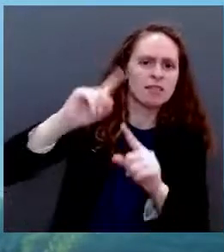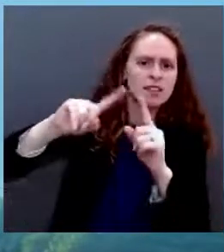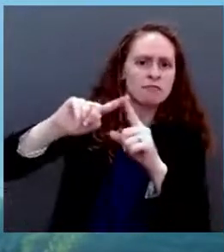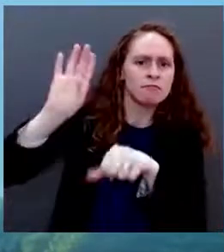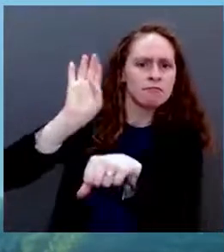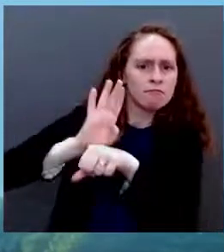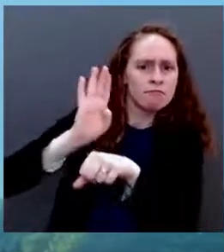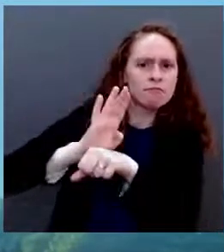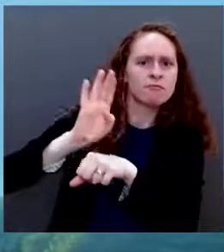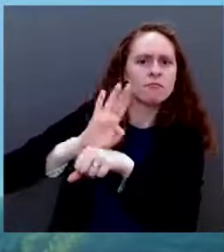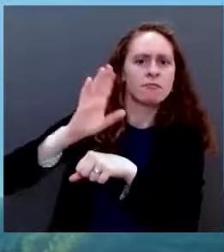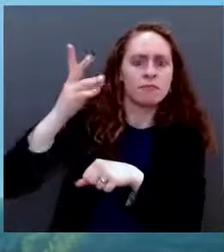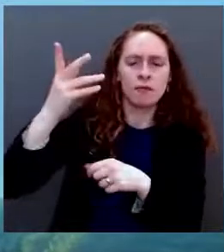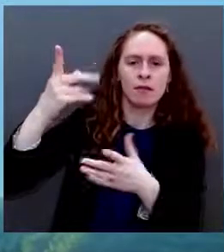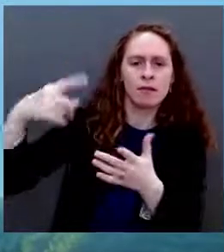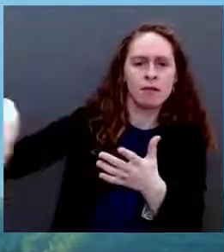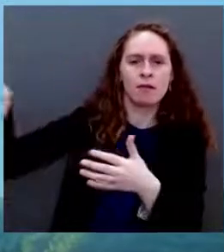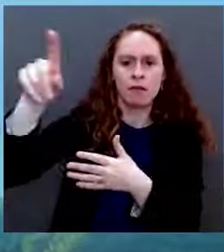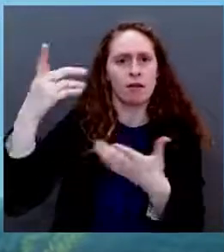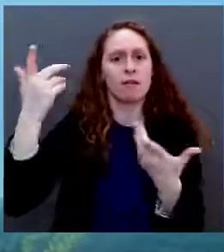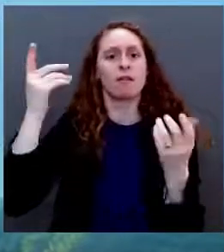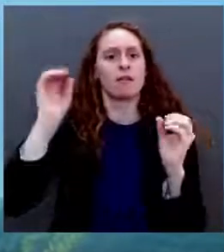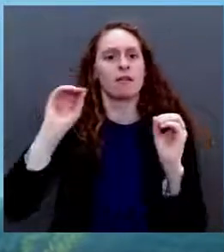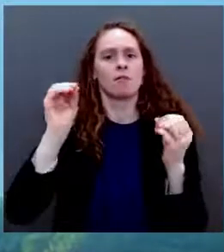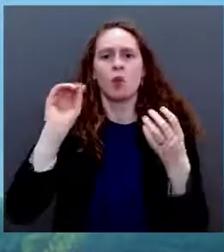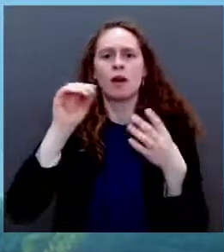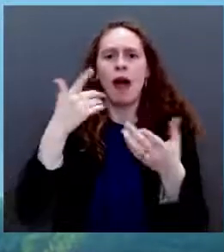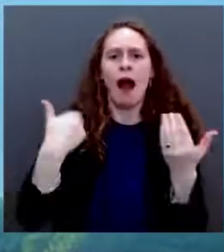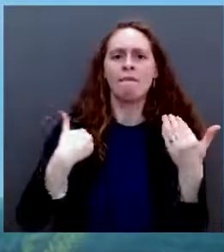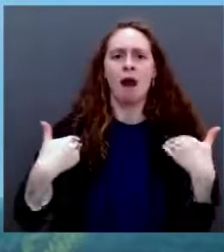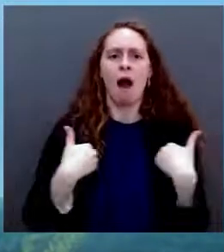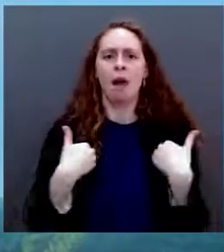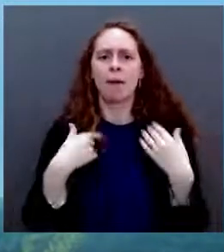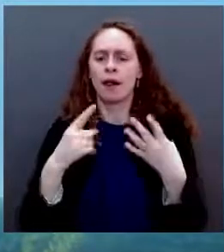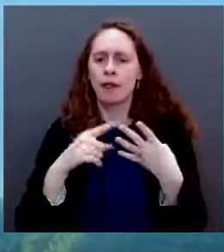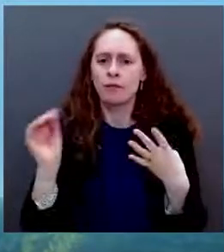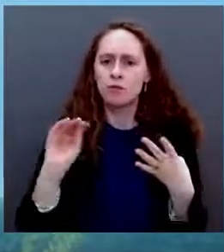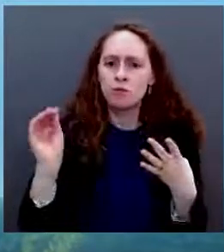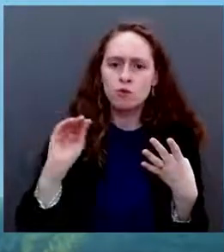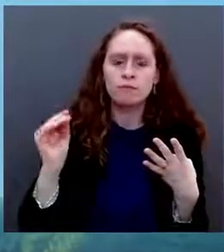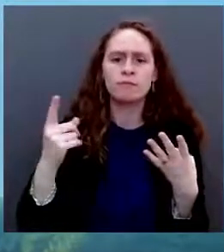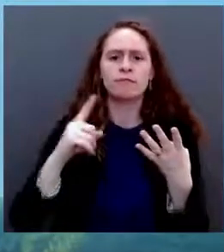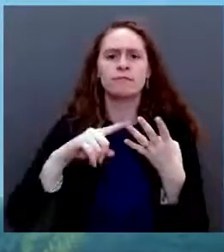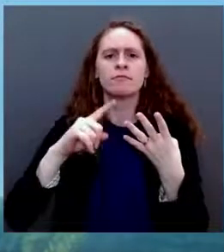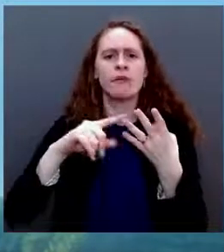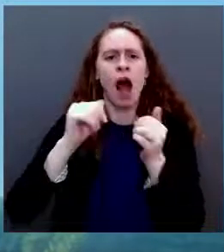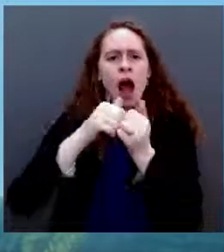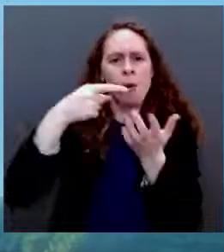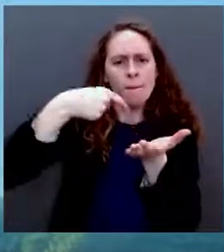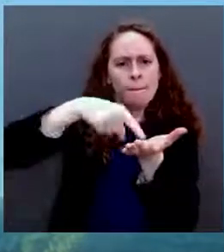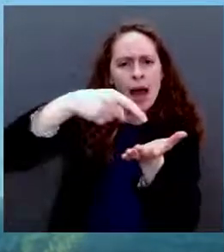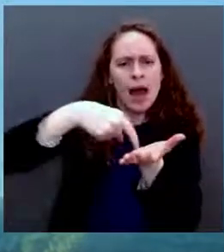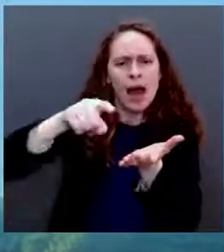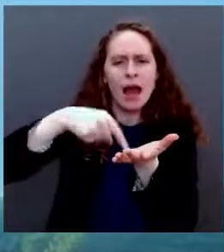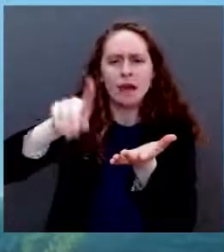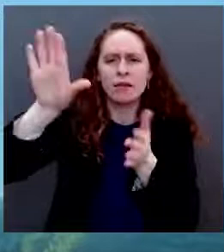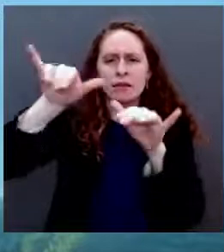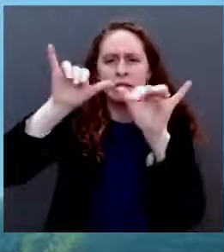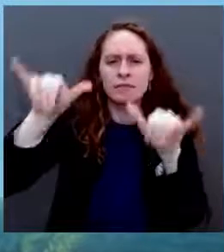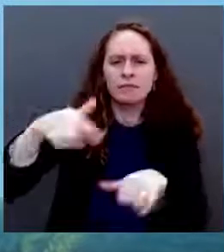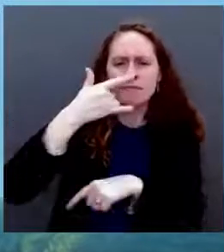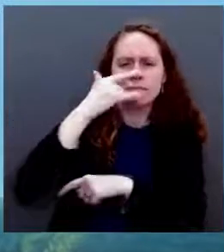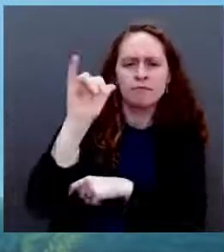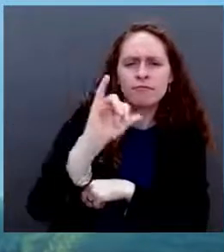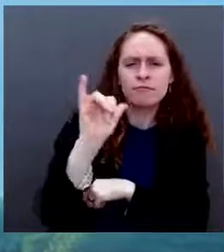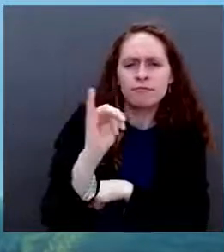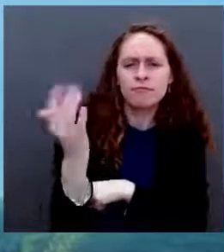the tournament pay system that plays farmers against each other. And we found that when you empower farmers